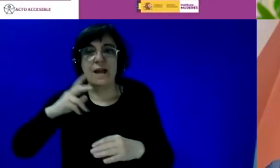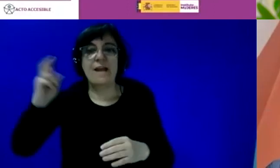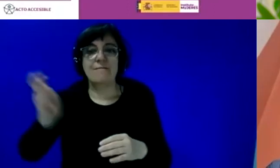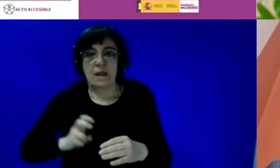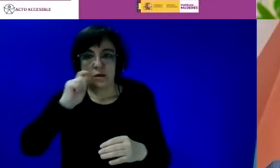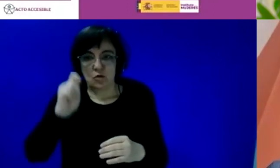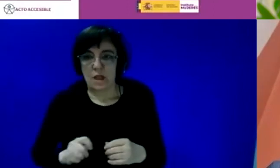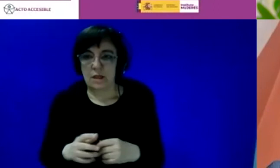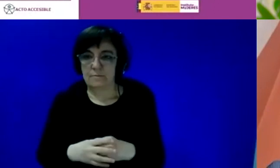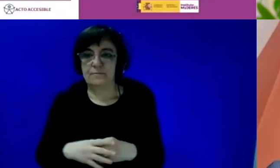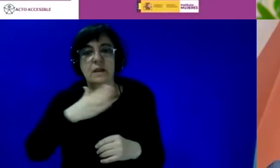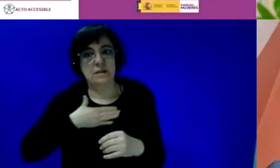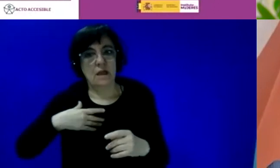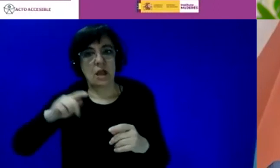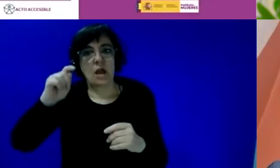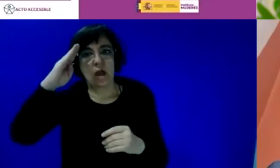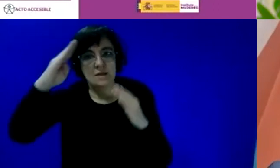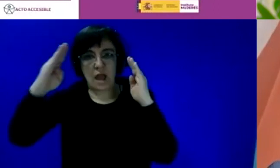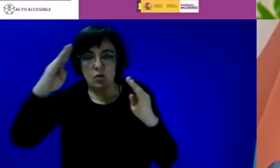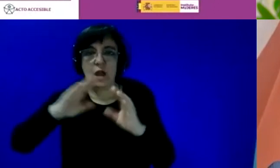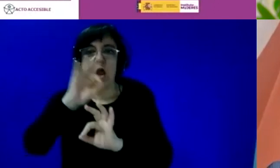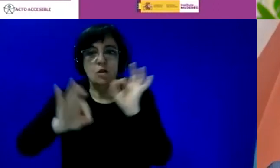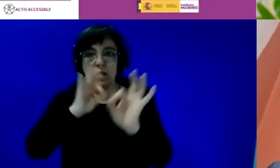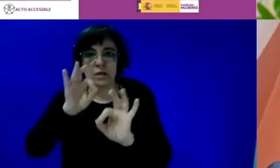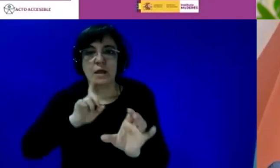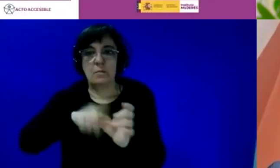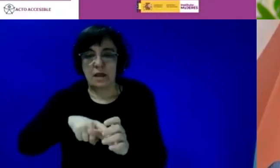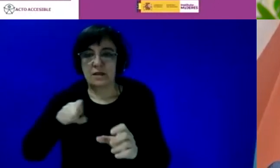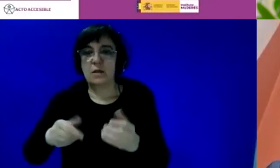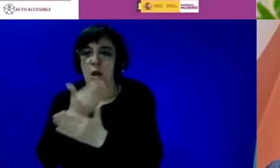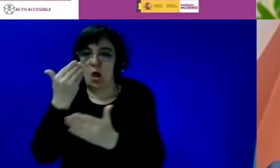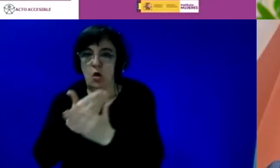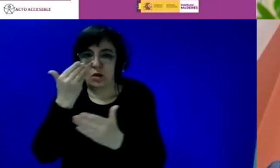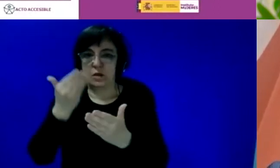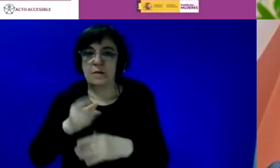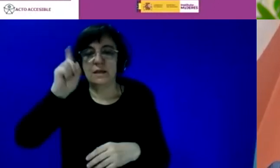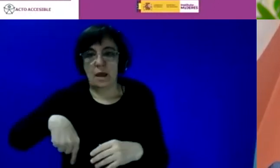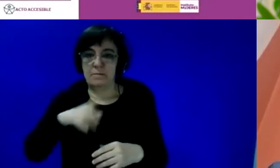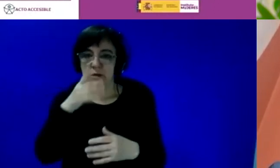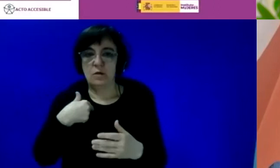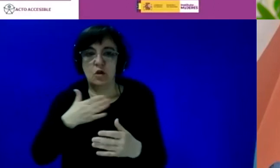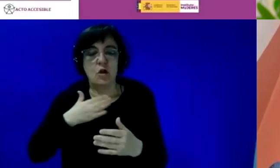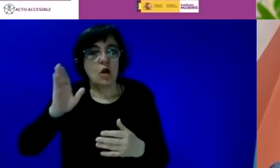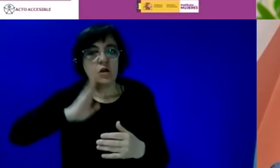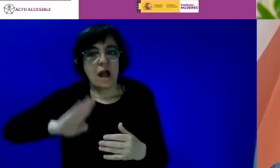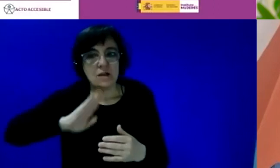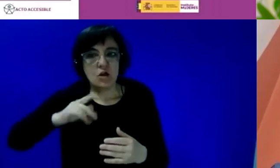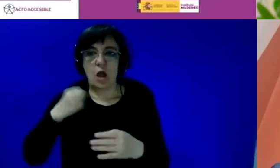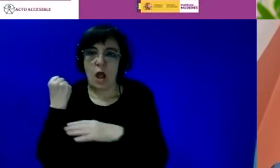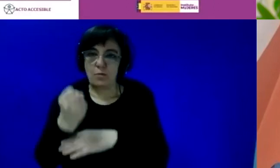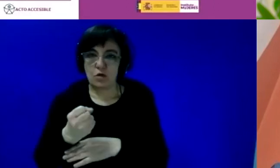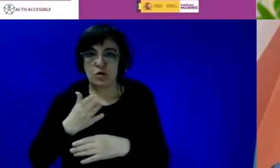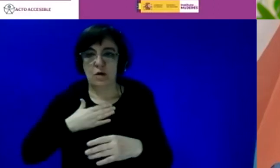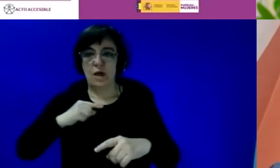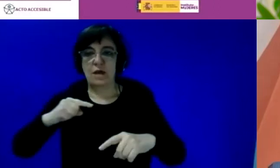with disabilities in Ukraine. I would like to send warm greetings to all the organizations taking part in